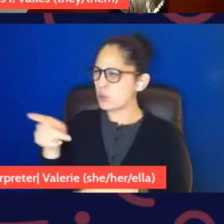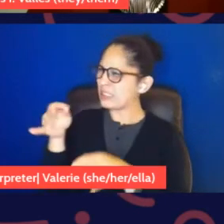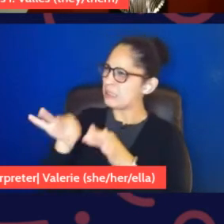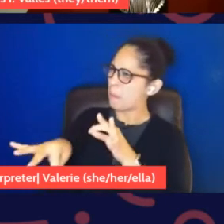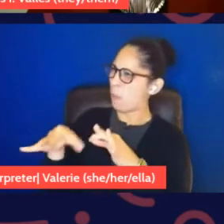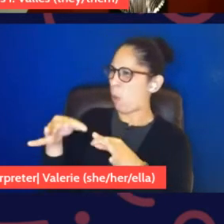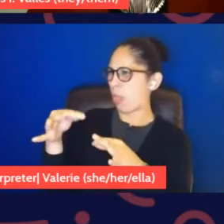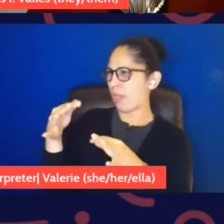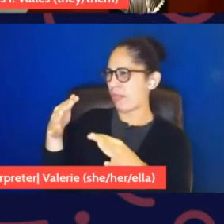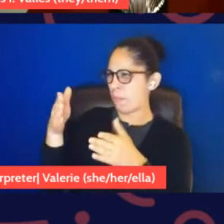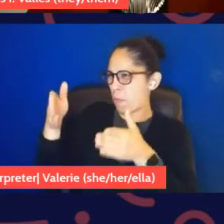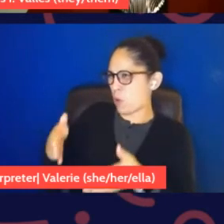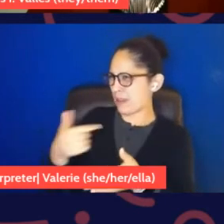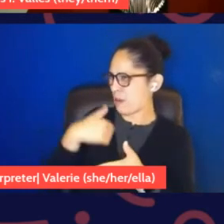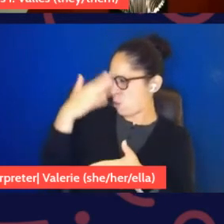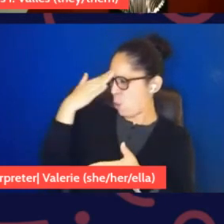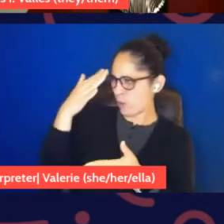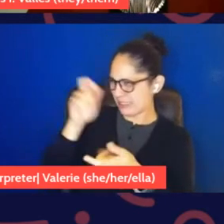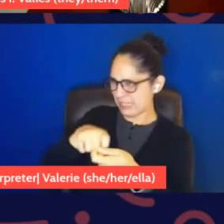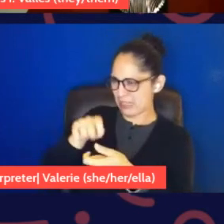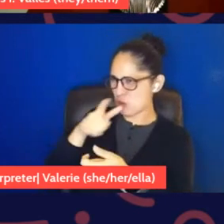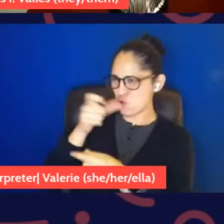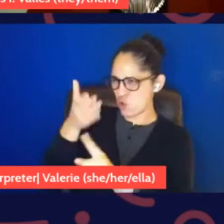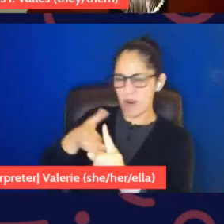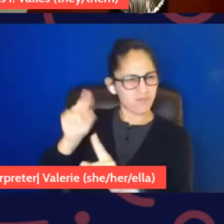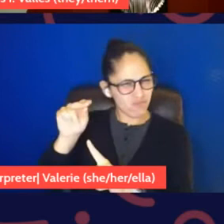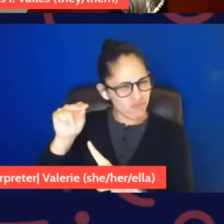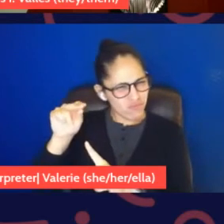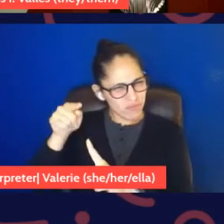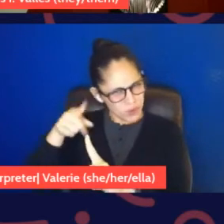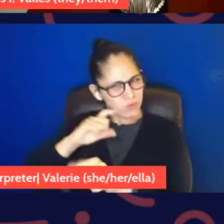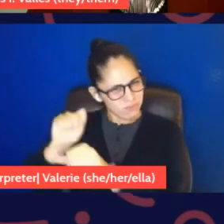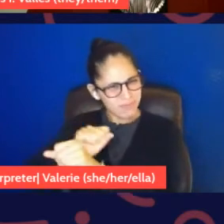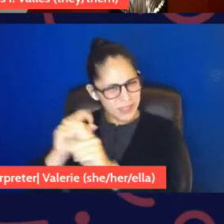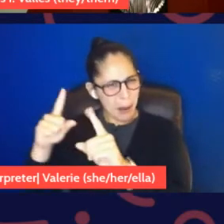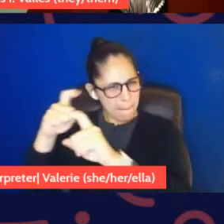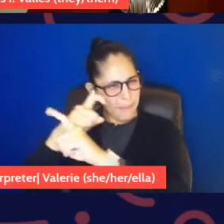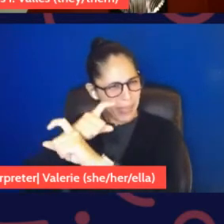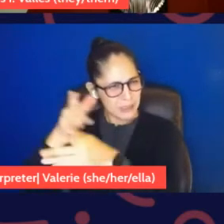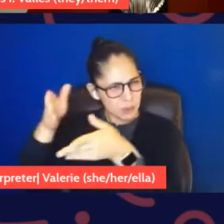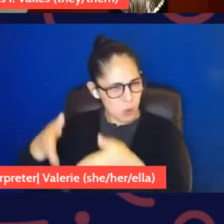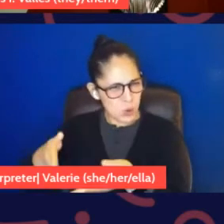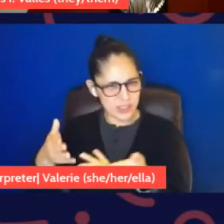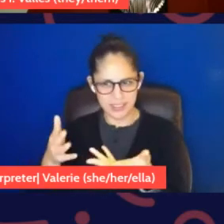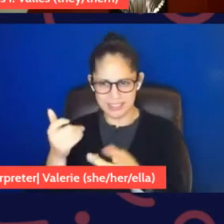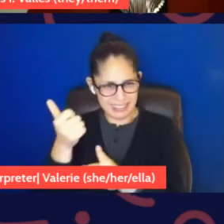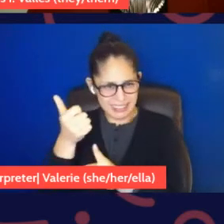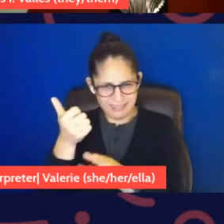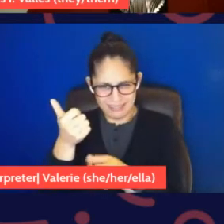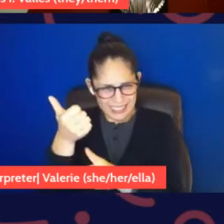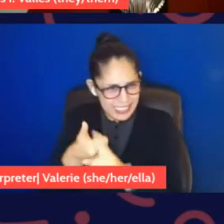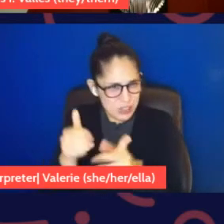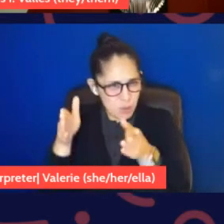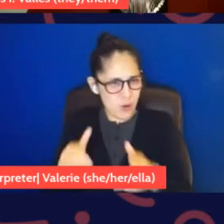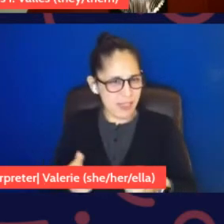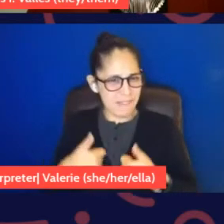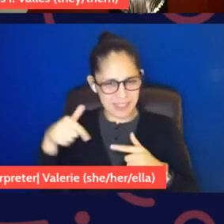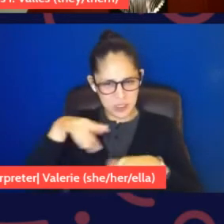it's like life. I mean, any human being is complex, and oftentimes, you know, the immigrants is the person